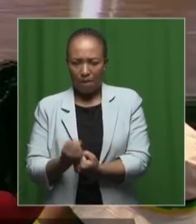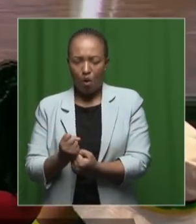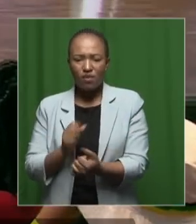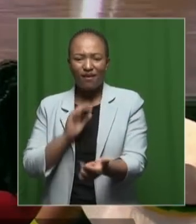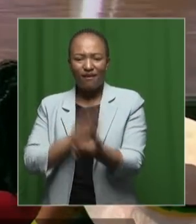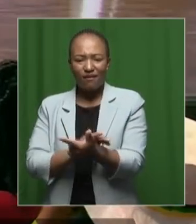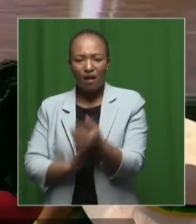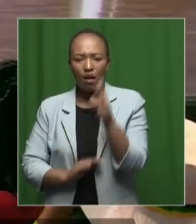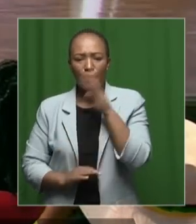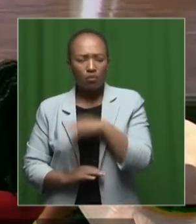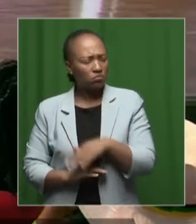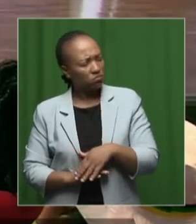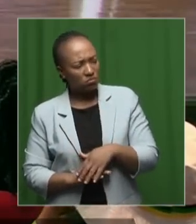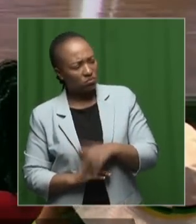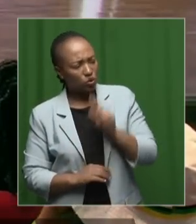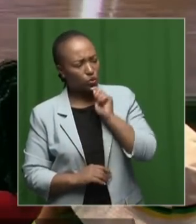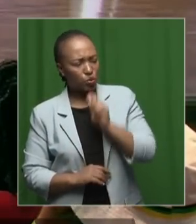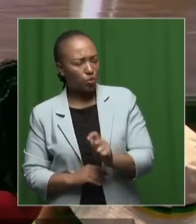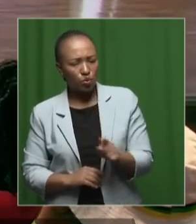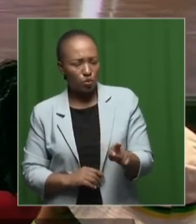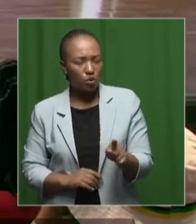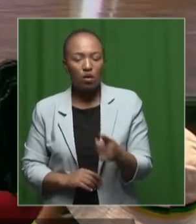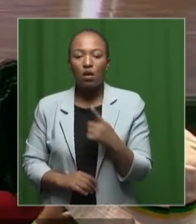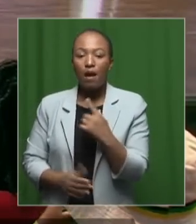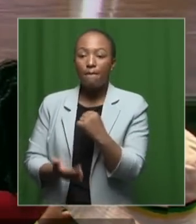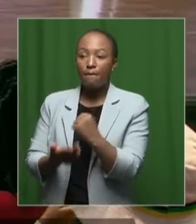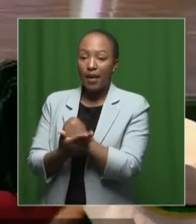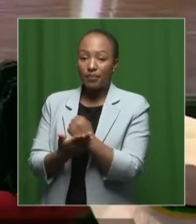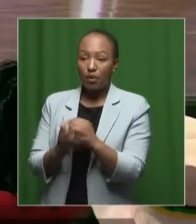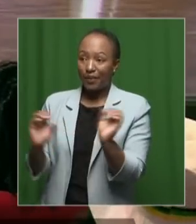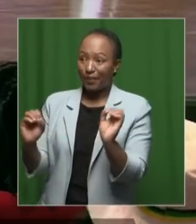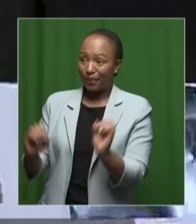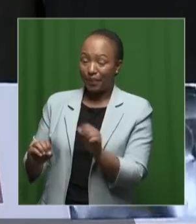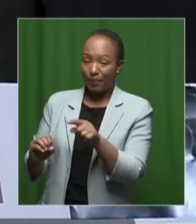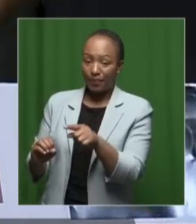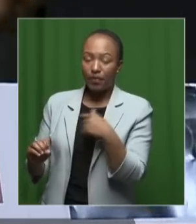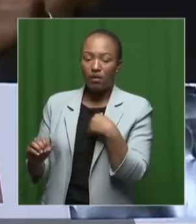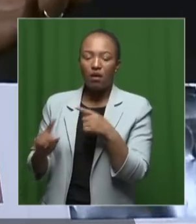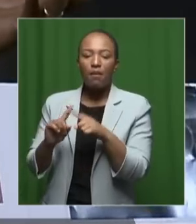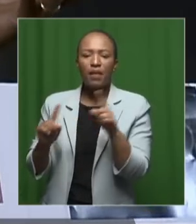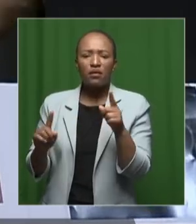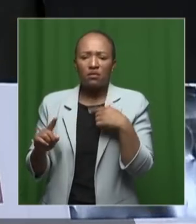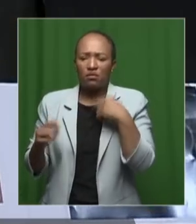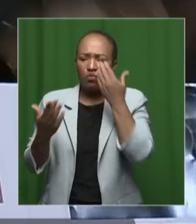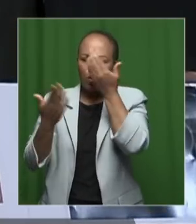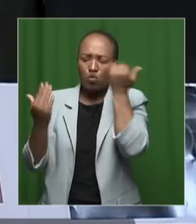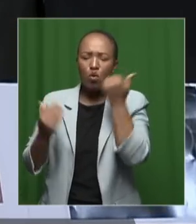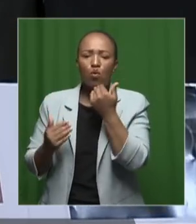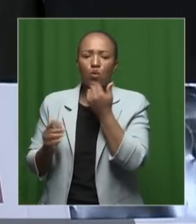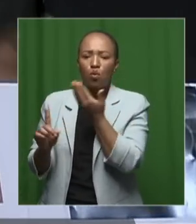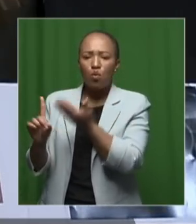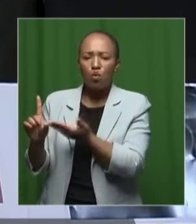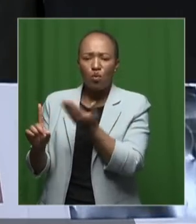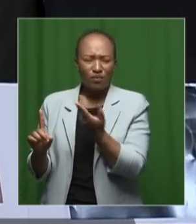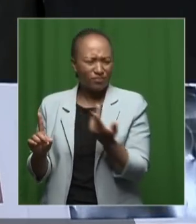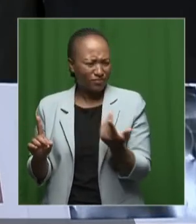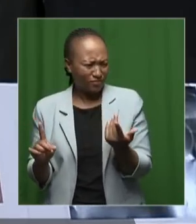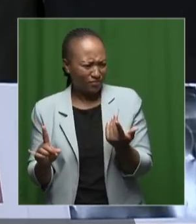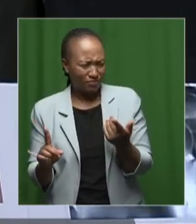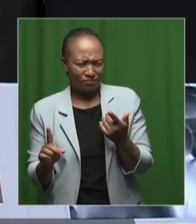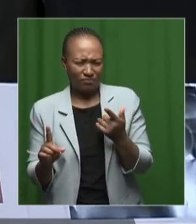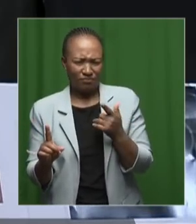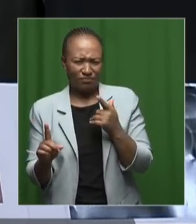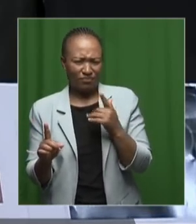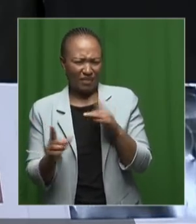say one passport, how can you have a passport without being known who you are? It's just a fallacy. What